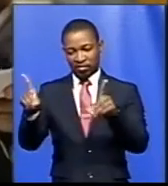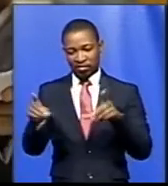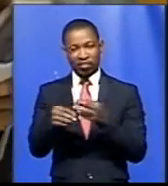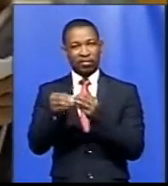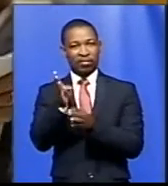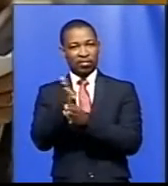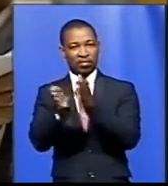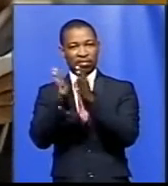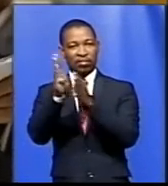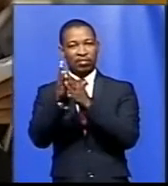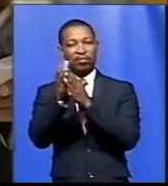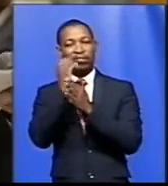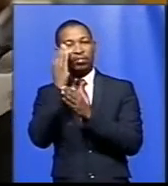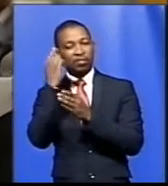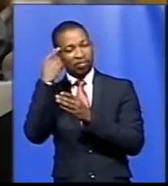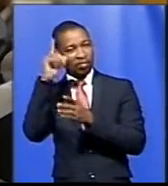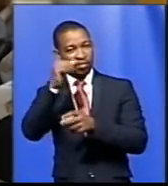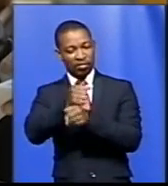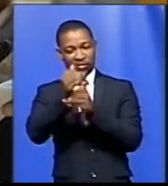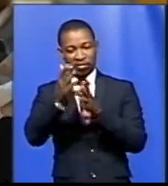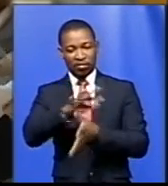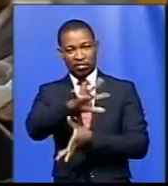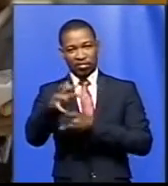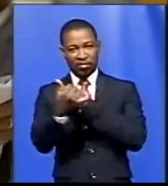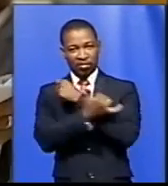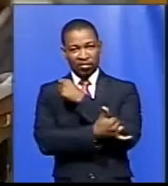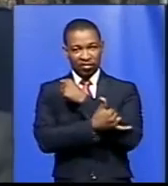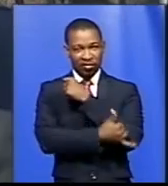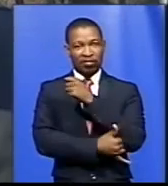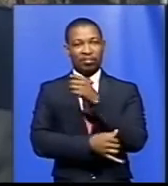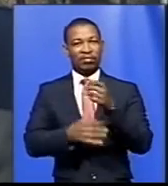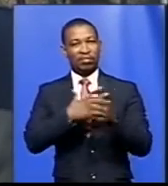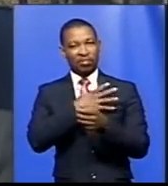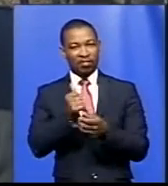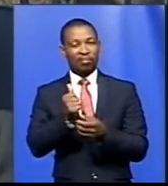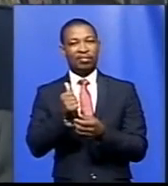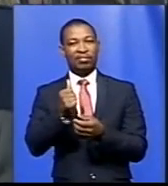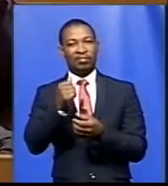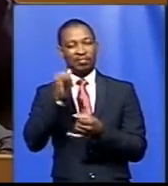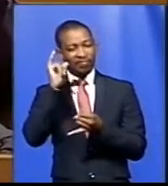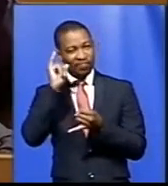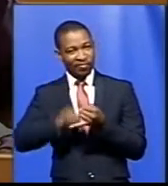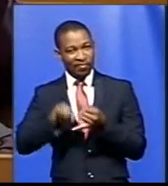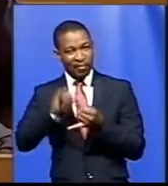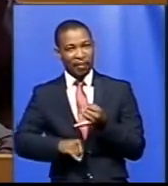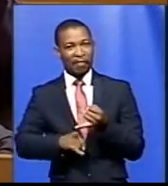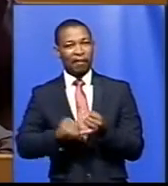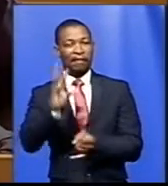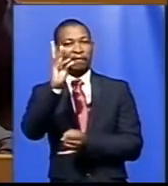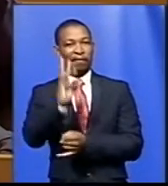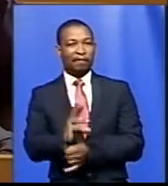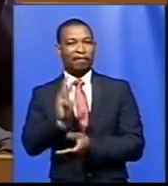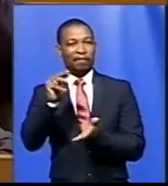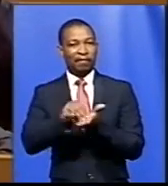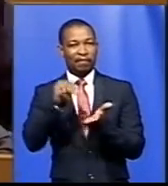of staff houses throughout the country. And finally, a total of 600